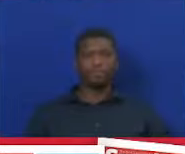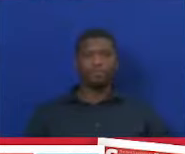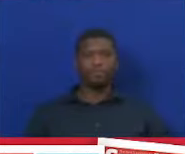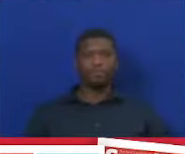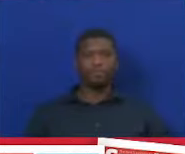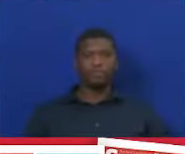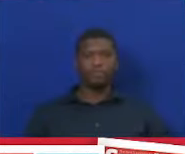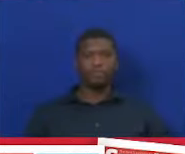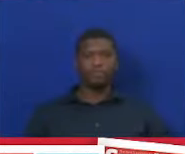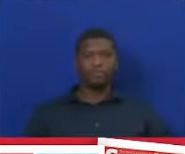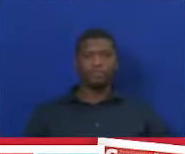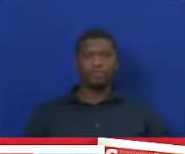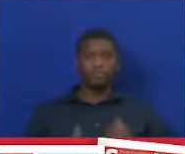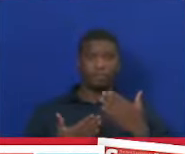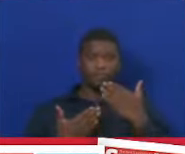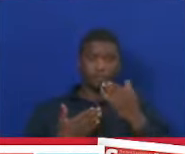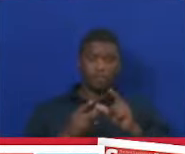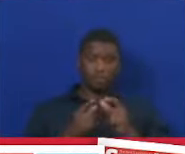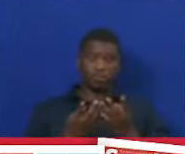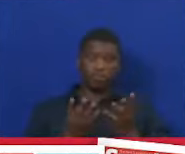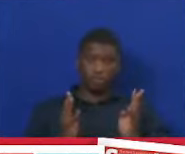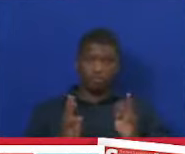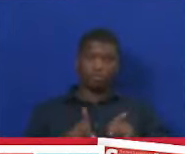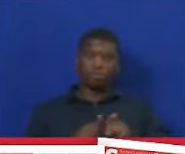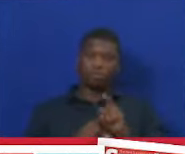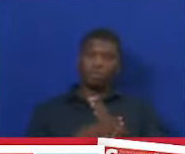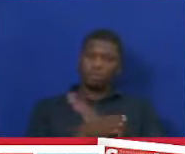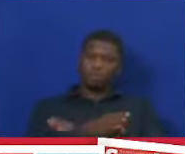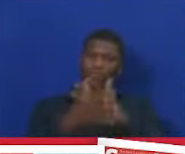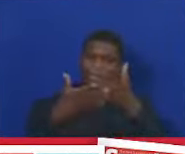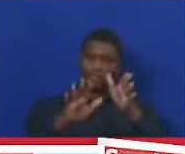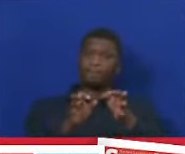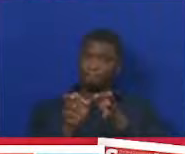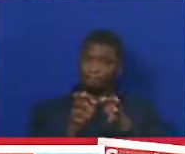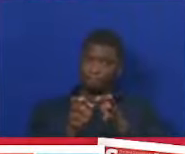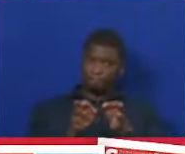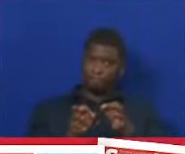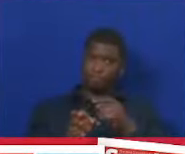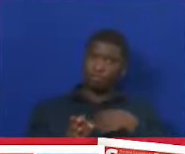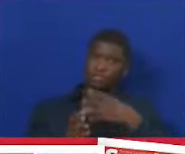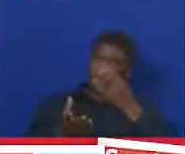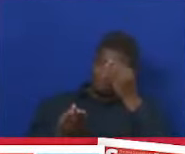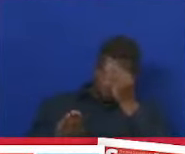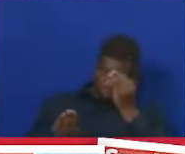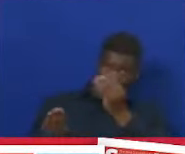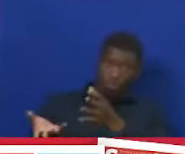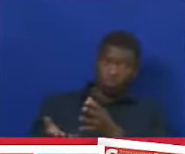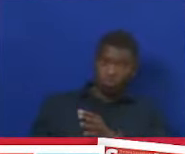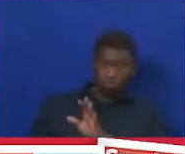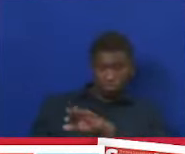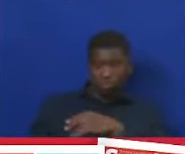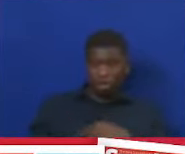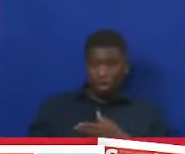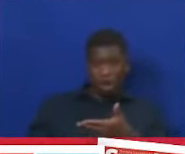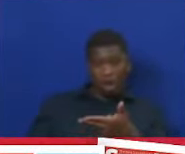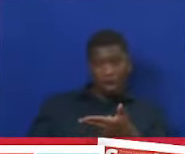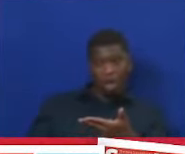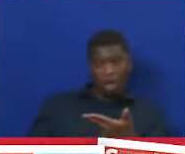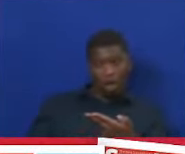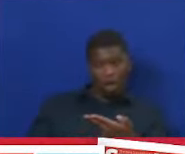As I have indicated, I have informed him that I will be seizing the firearm and I